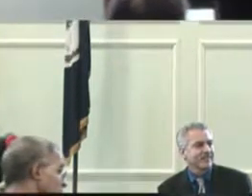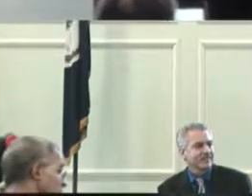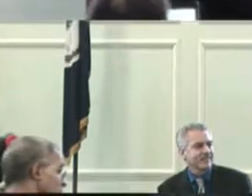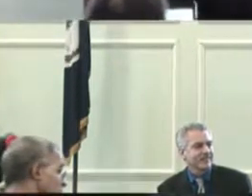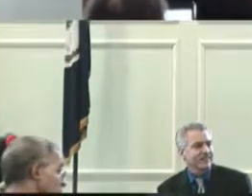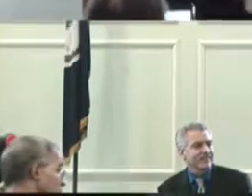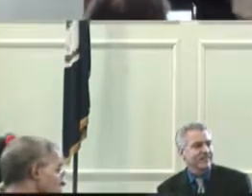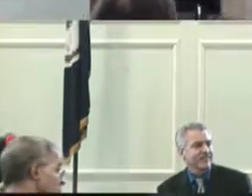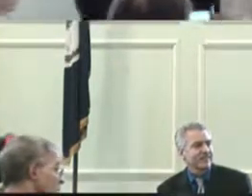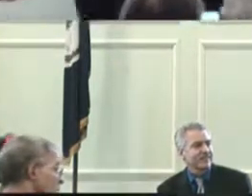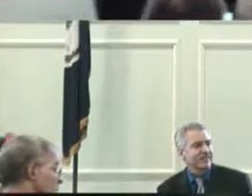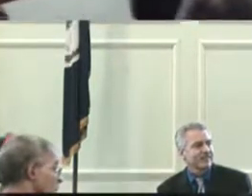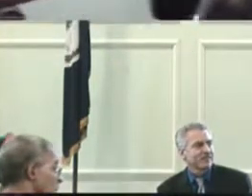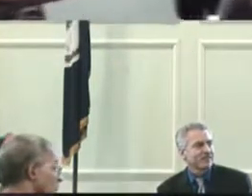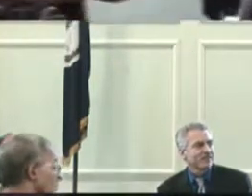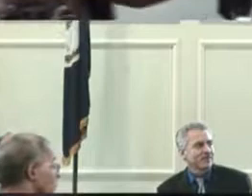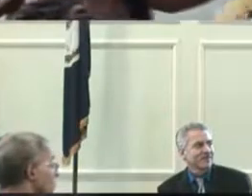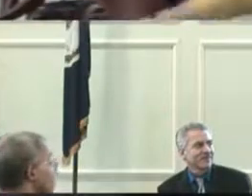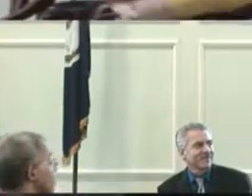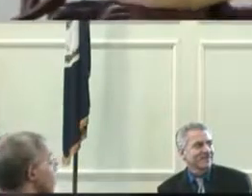Thank you. Muchas gracias.